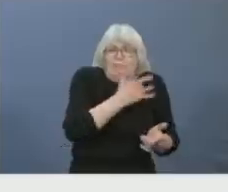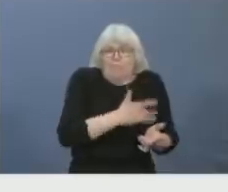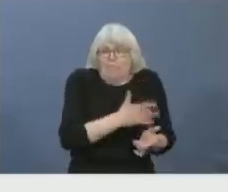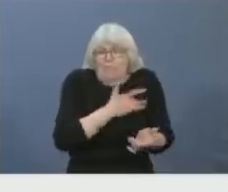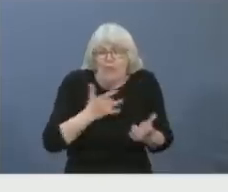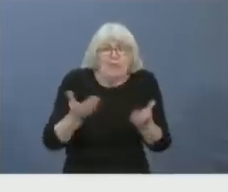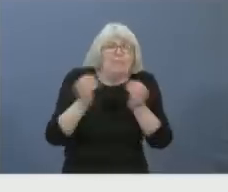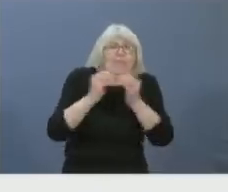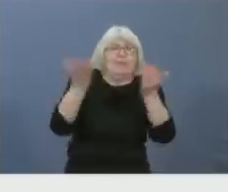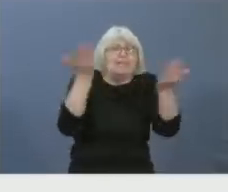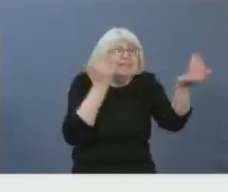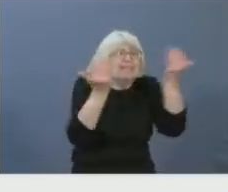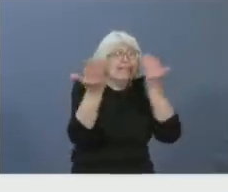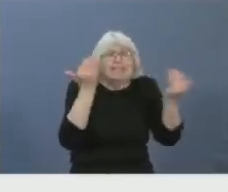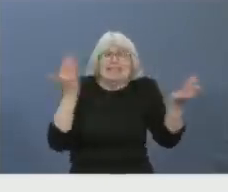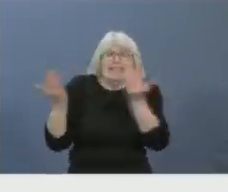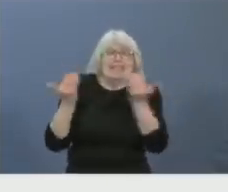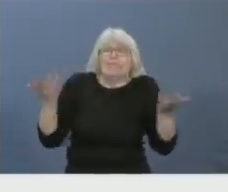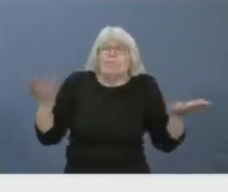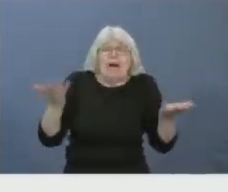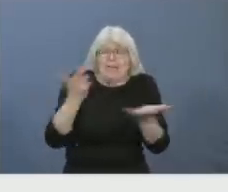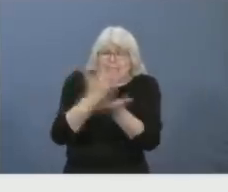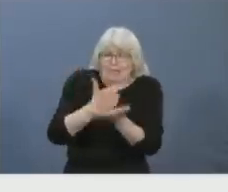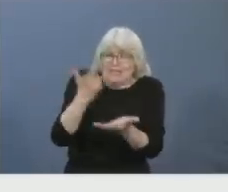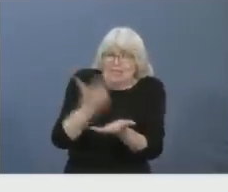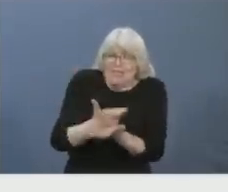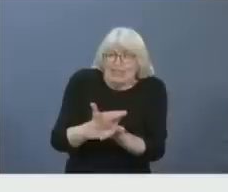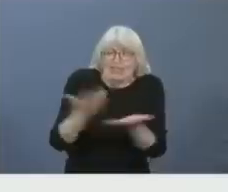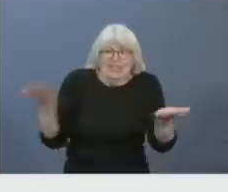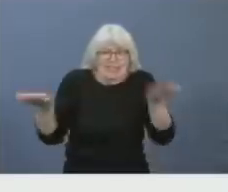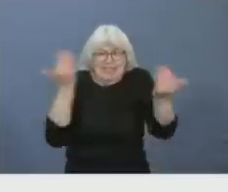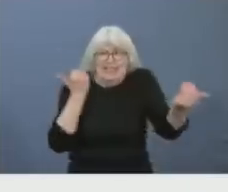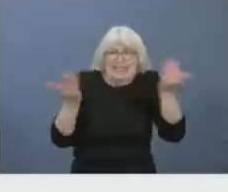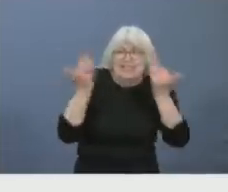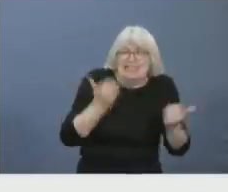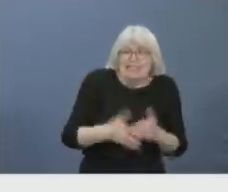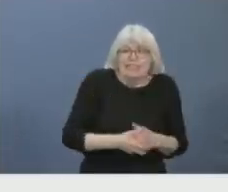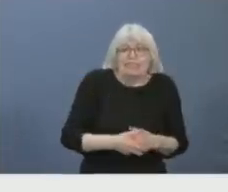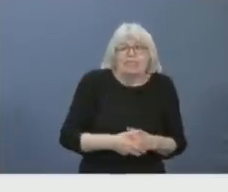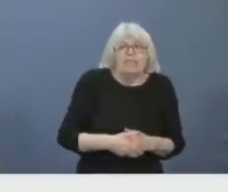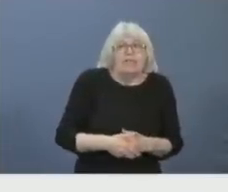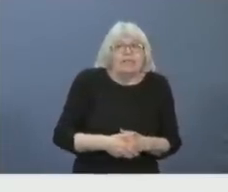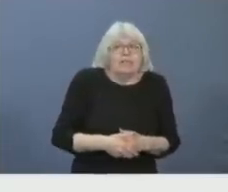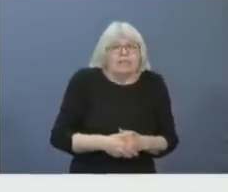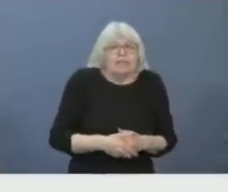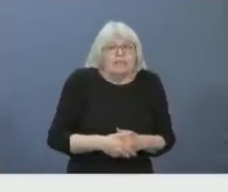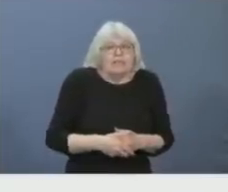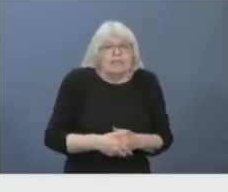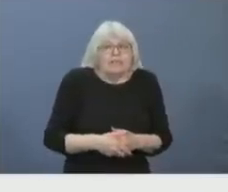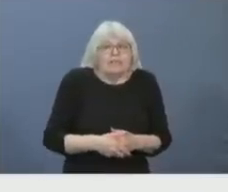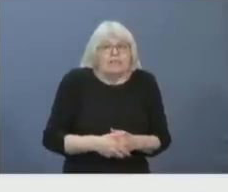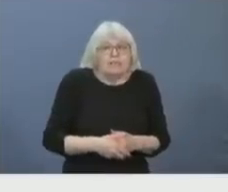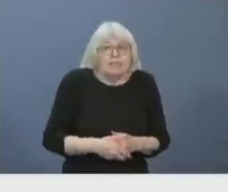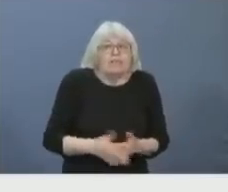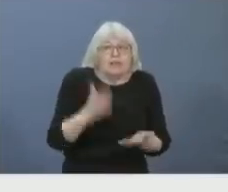and give our crews on the ground more support, and we're prioritizing those resources that are coming in.